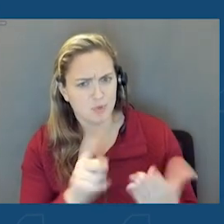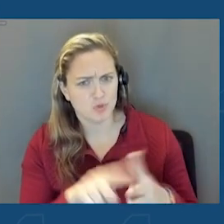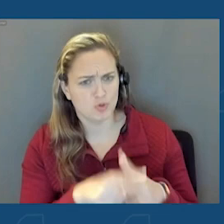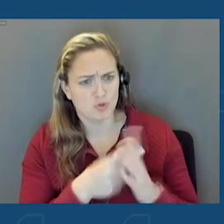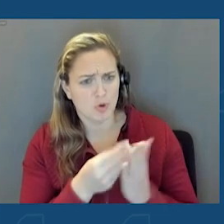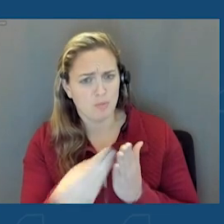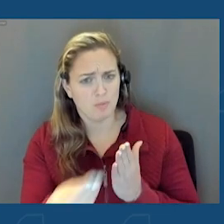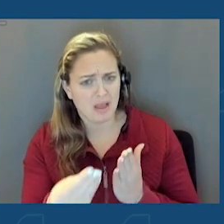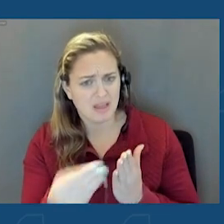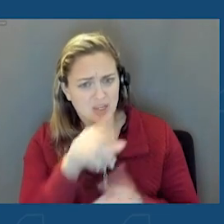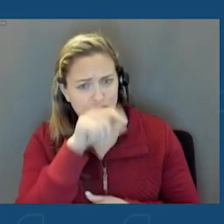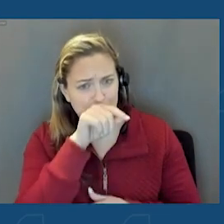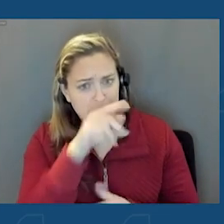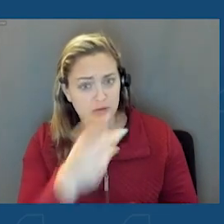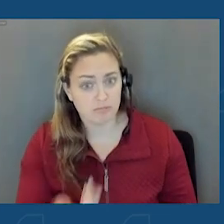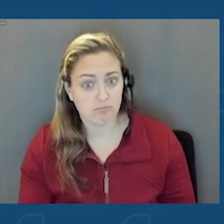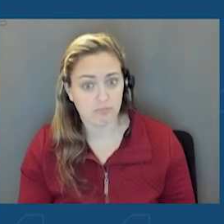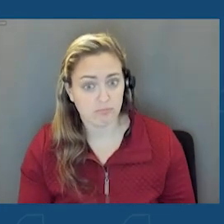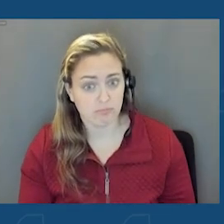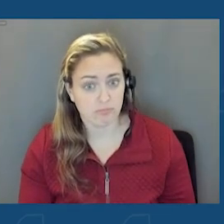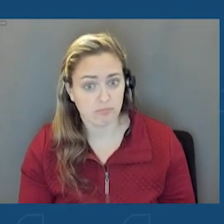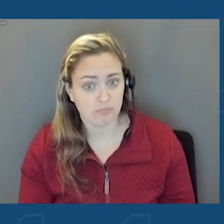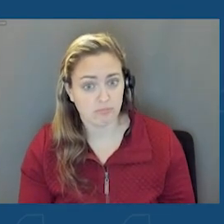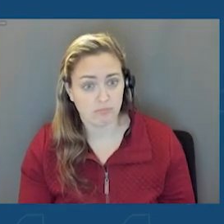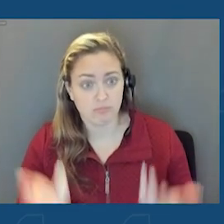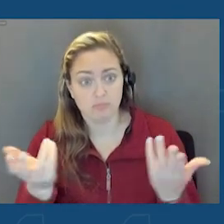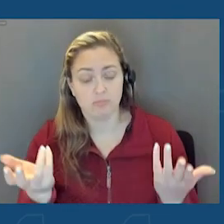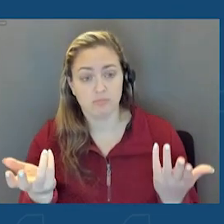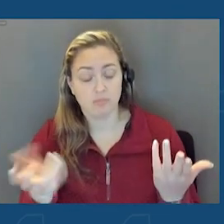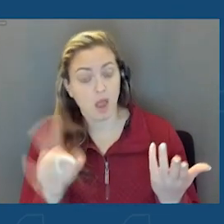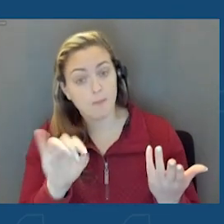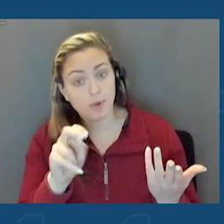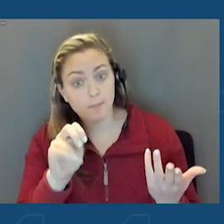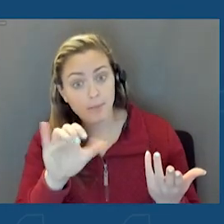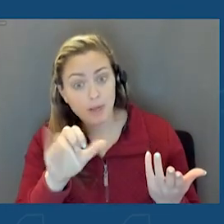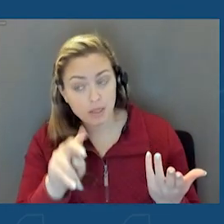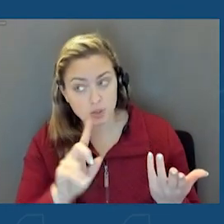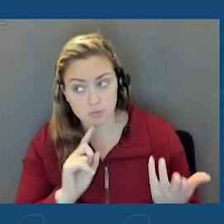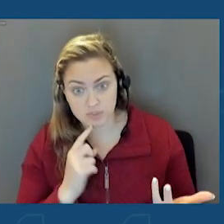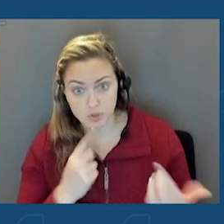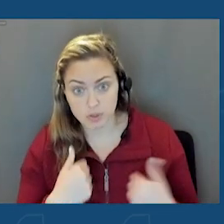chickens. And I'm Dominican, you know, I'm really serious, right? Like,